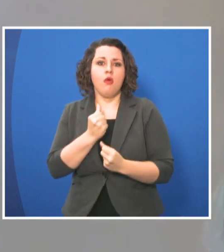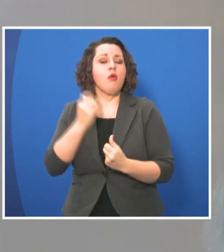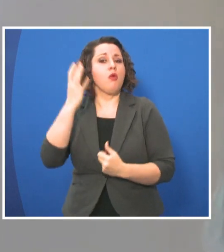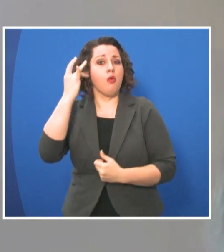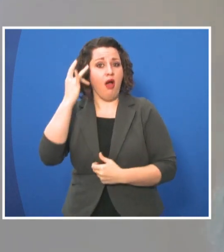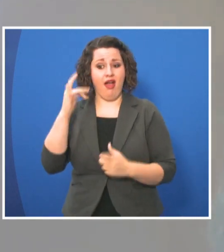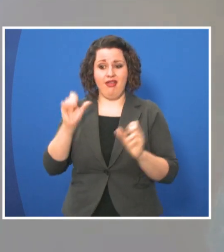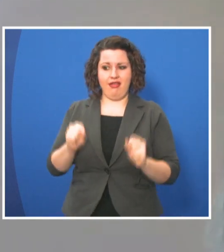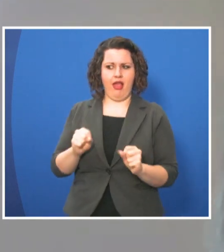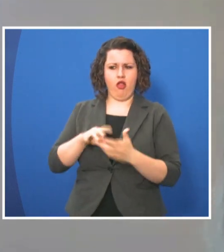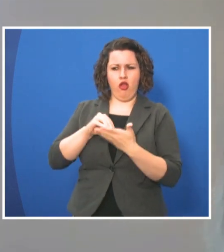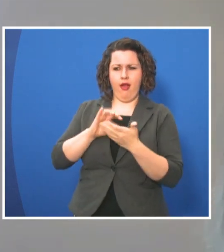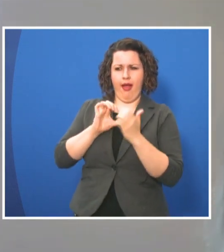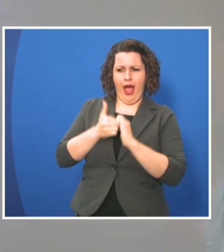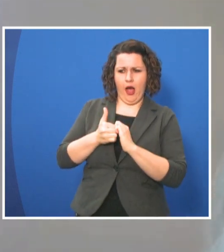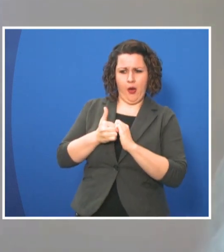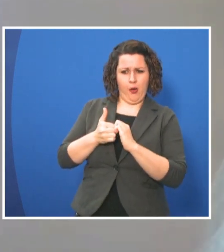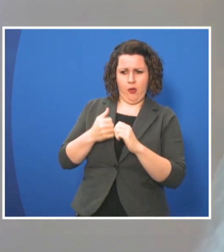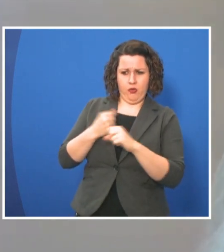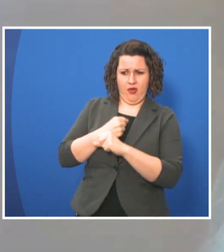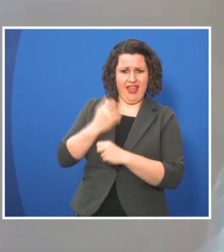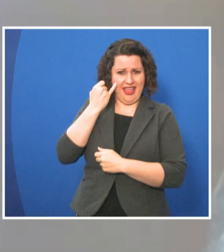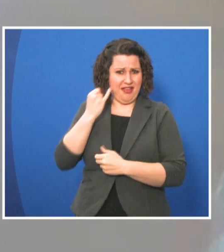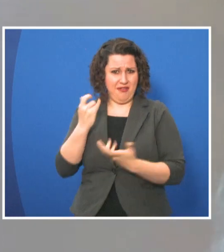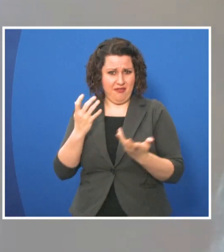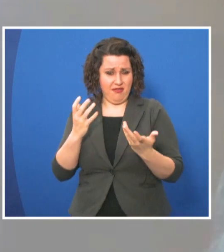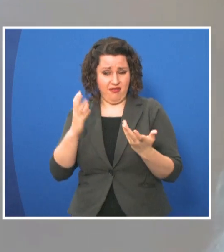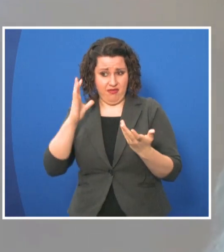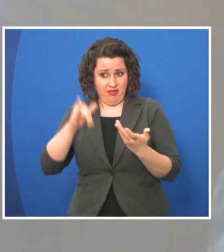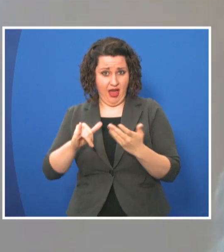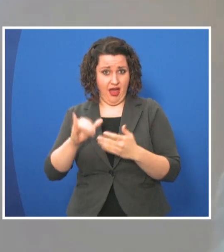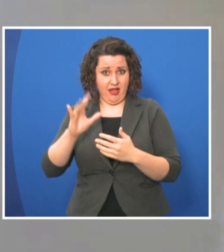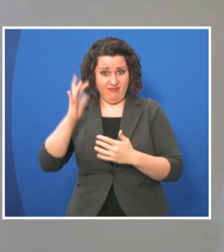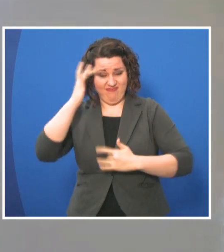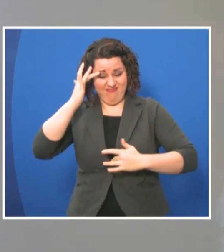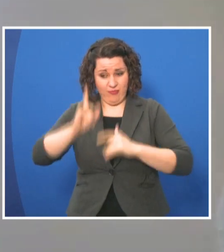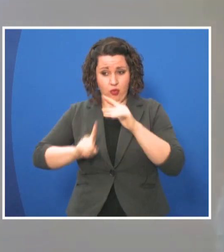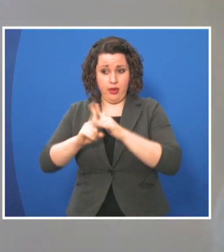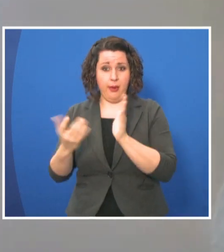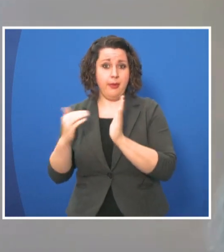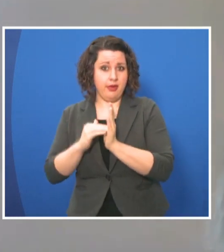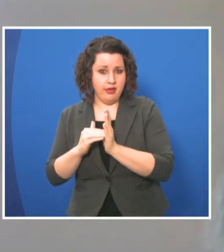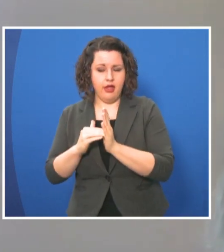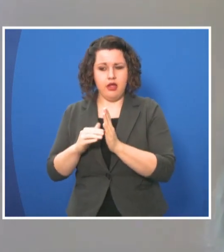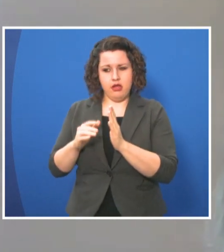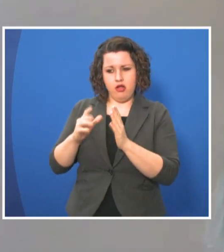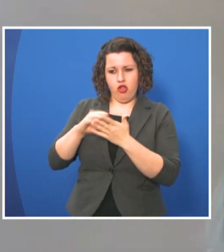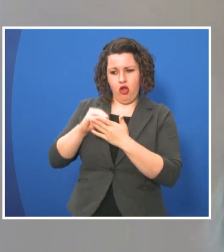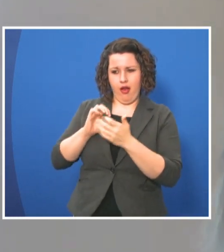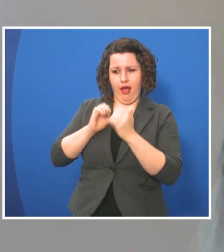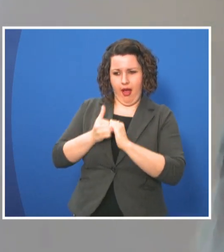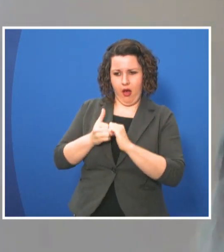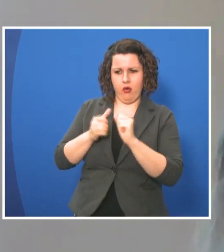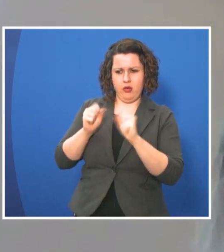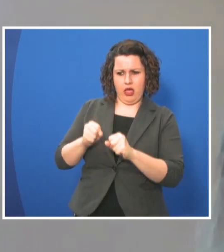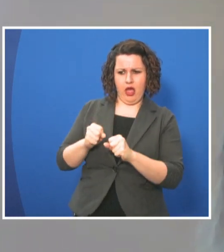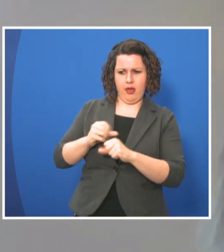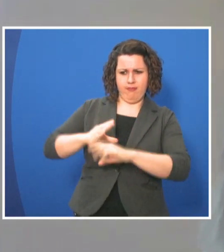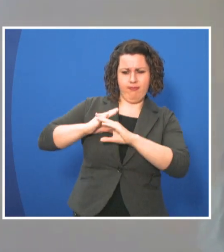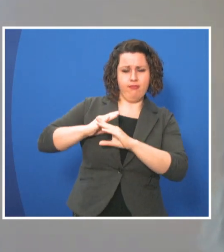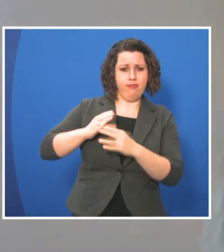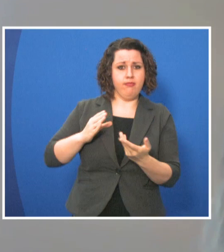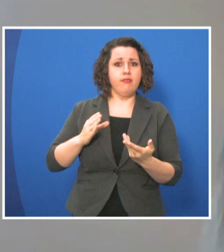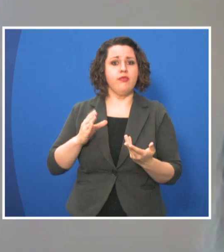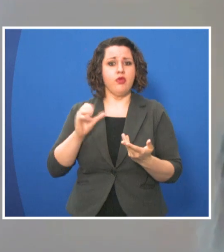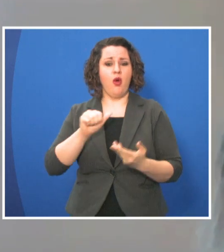something again if we have to see it again. And that's precisely how our vaccines work, by showing our bodies a small piece